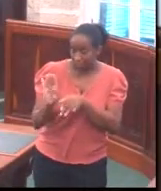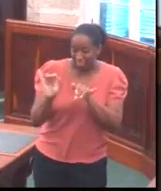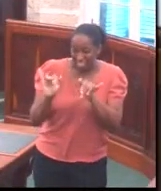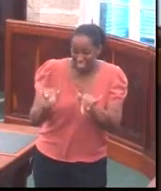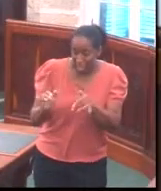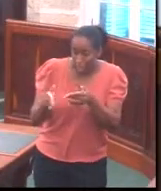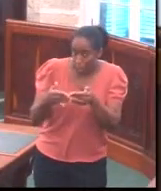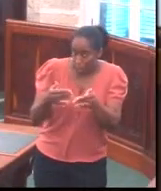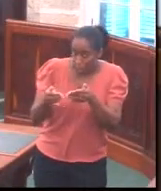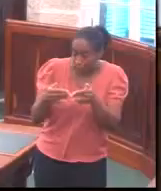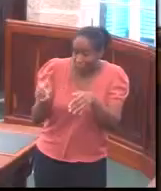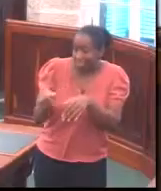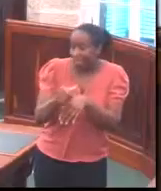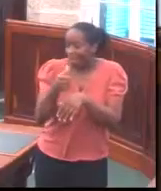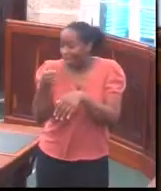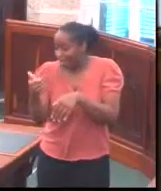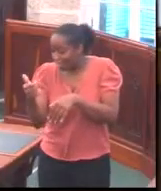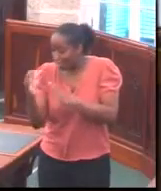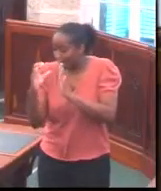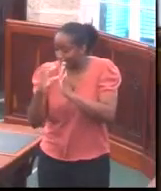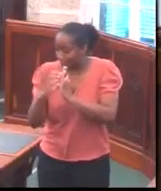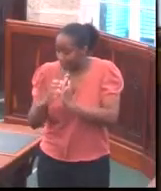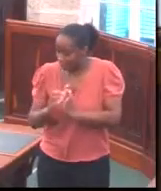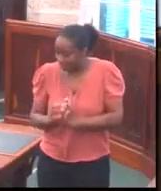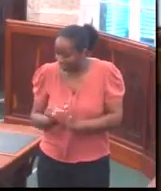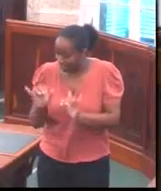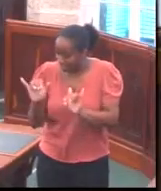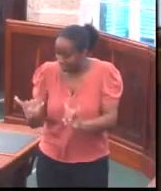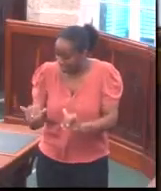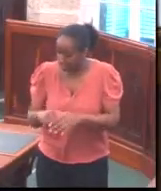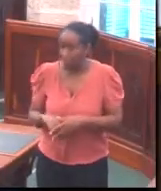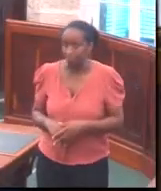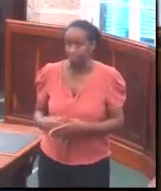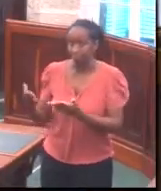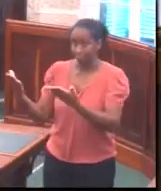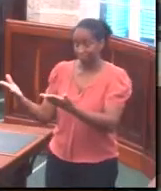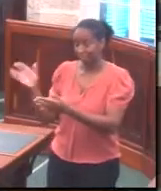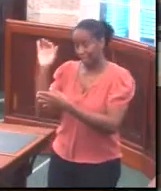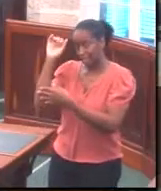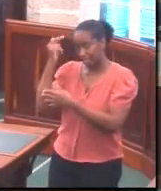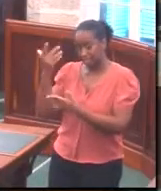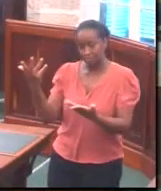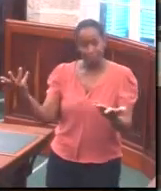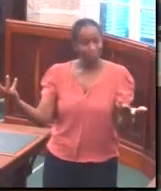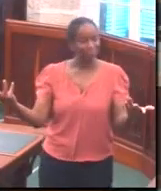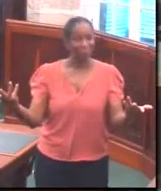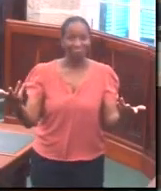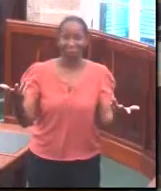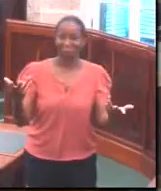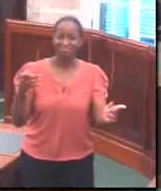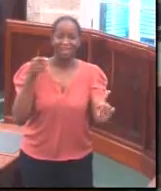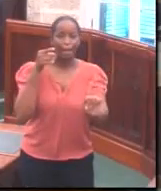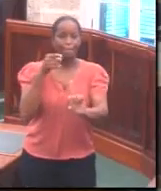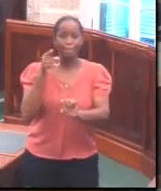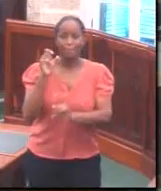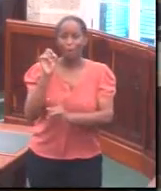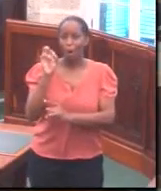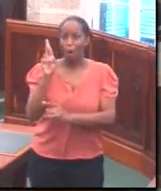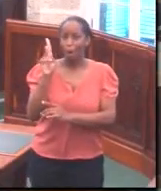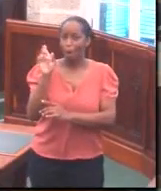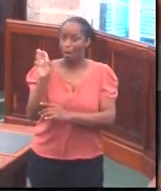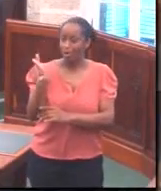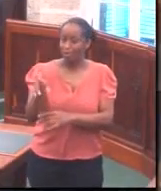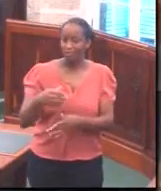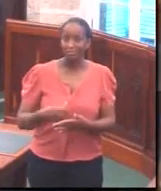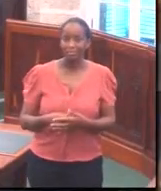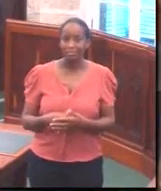subparagraphs which remain. On a point of order, Mr. Speaker, I have not spoken in this matter beyond moving the motion to